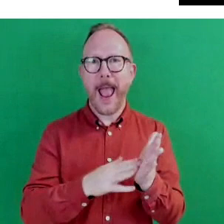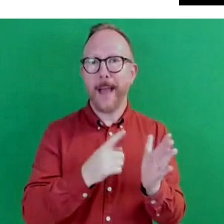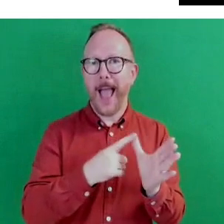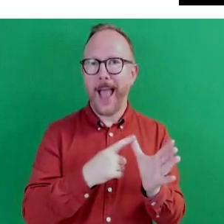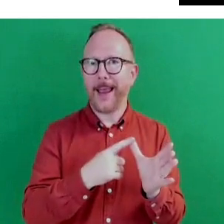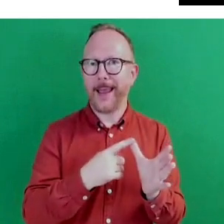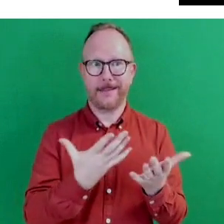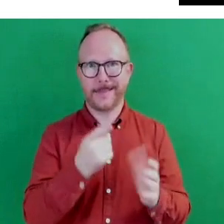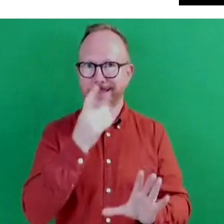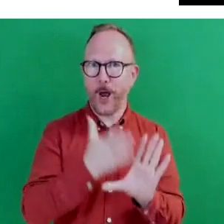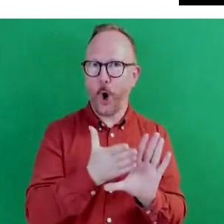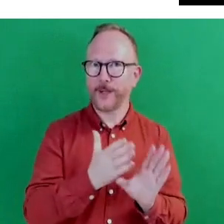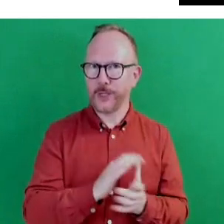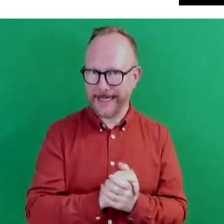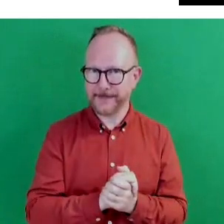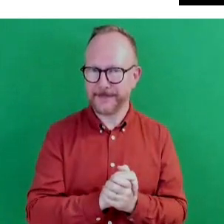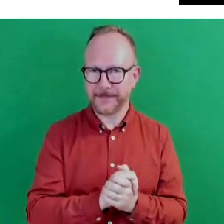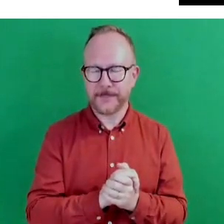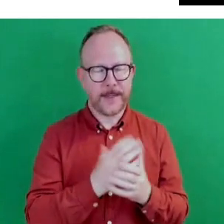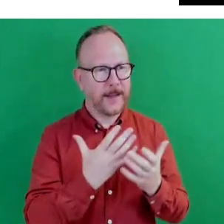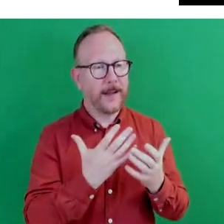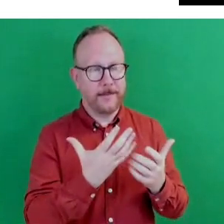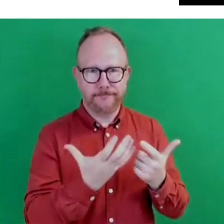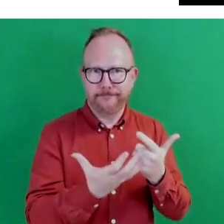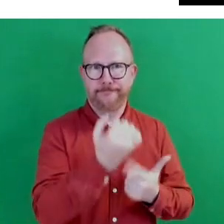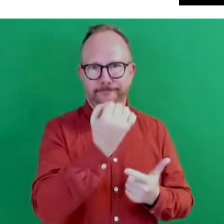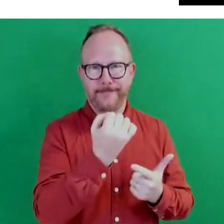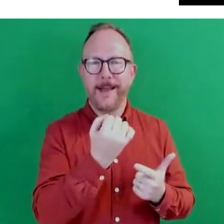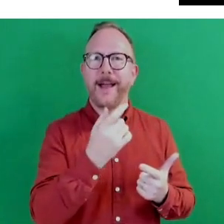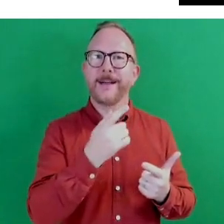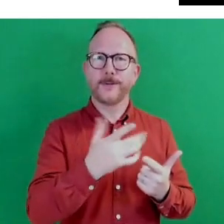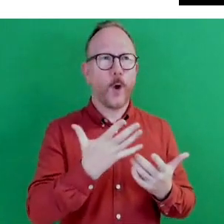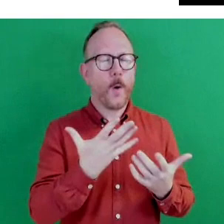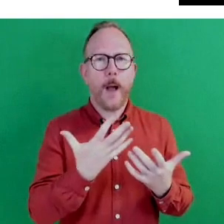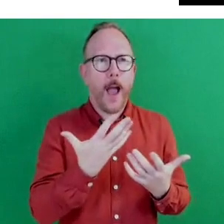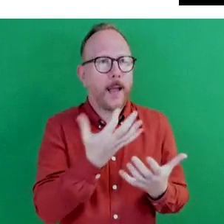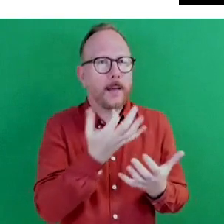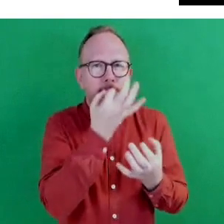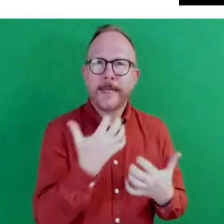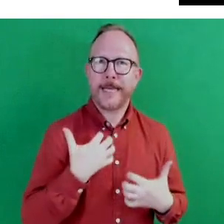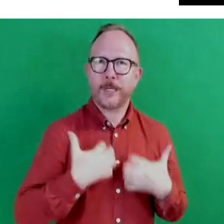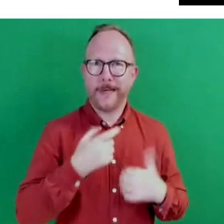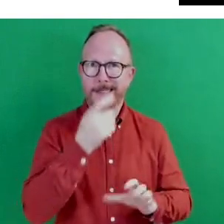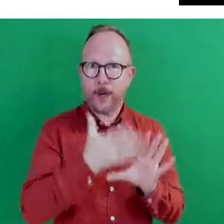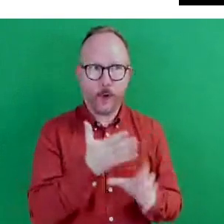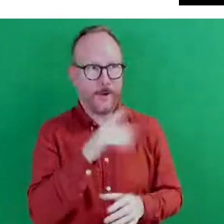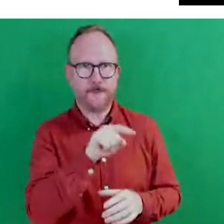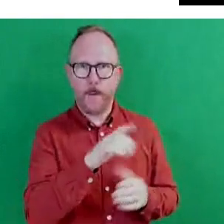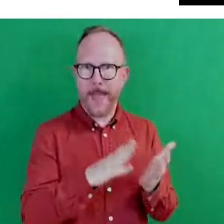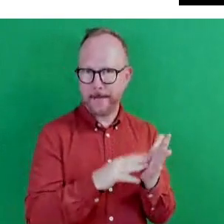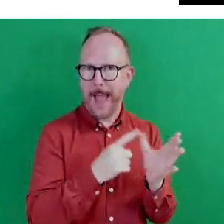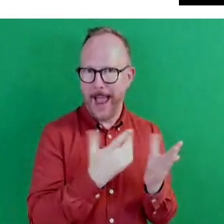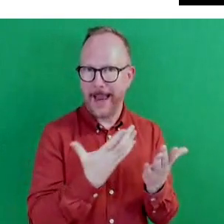that's kind of where my love for clinical psychology kind of arose. And then as I was kind of looking